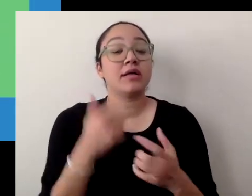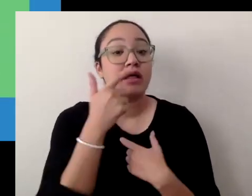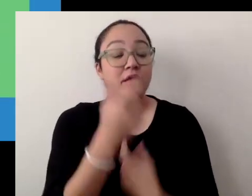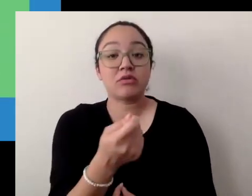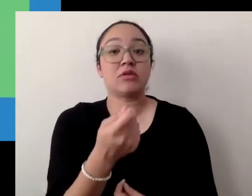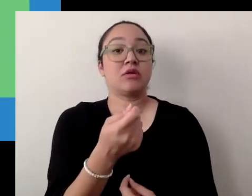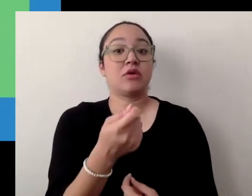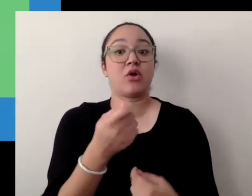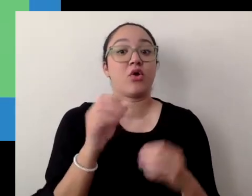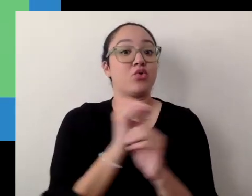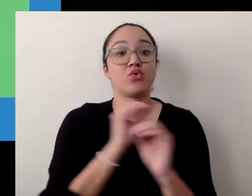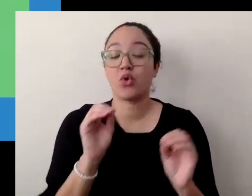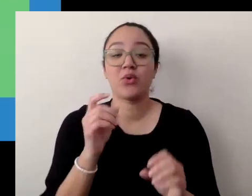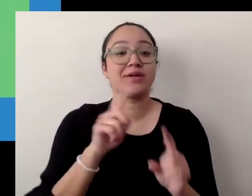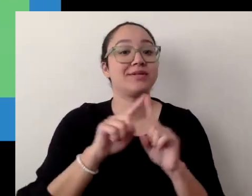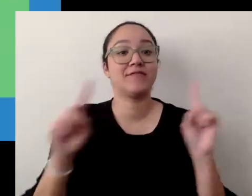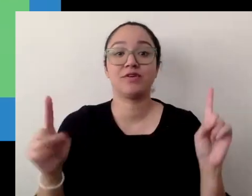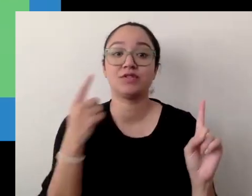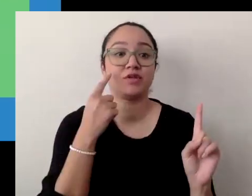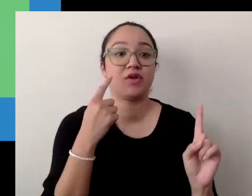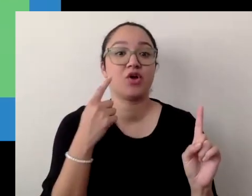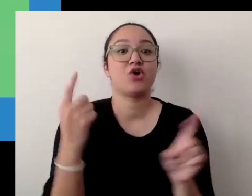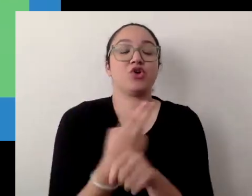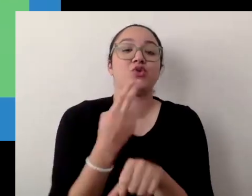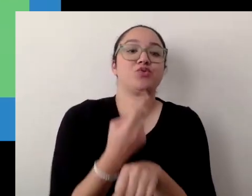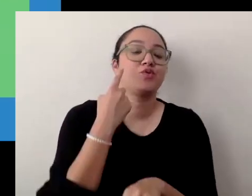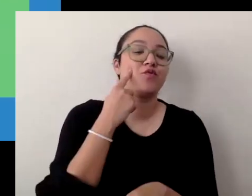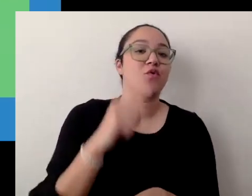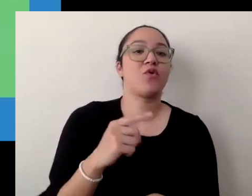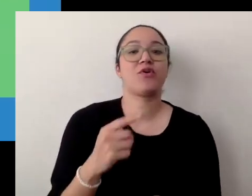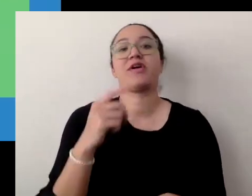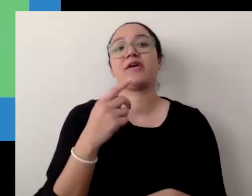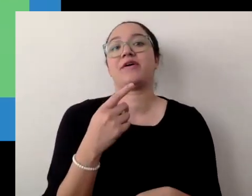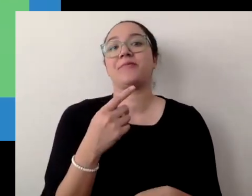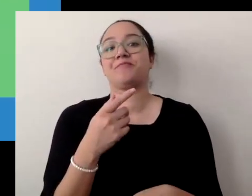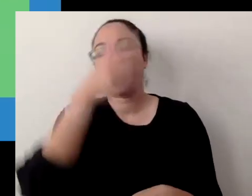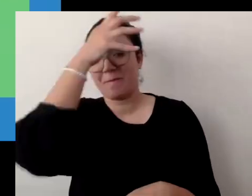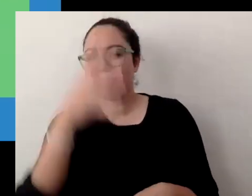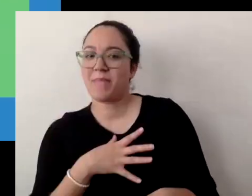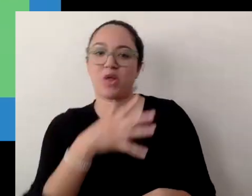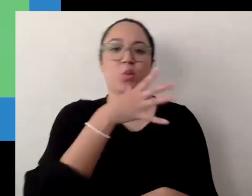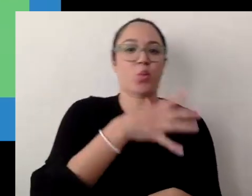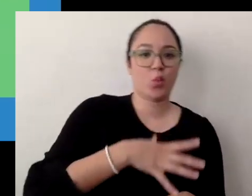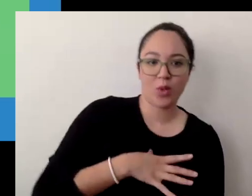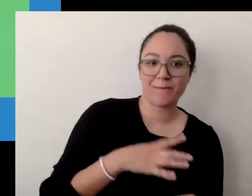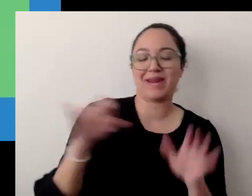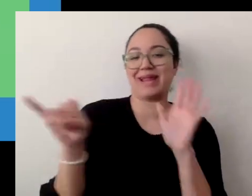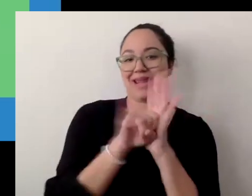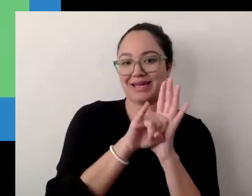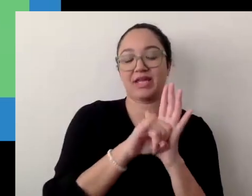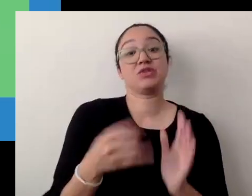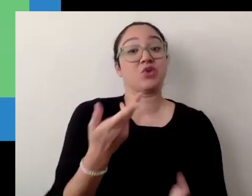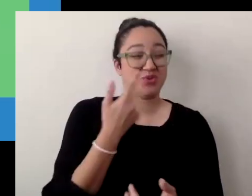Interestingly, there was no difference in the use of these terms by gender identity either. You can see here